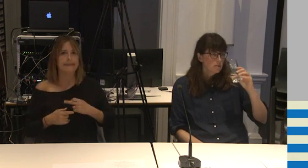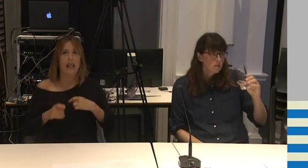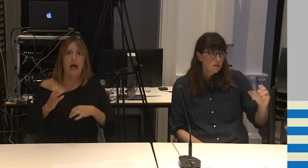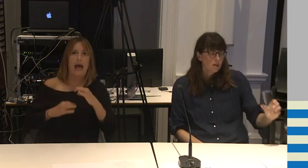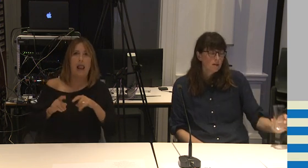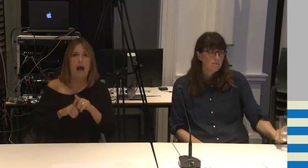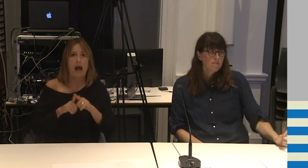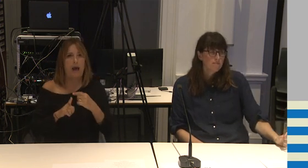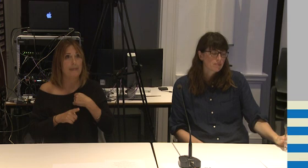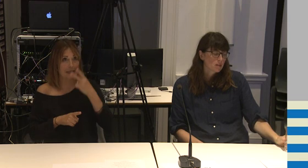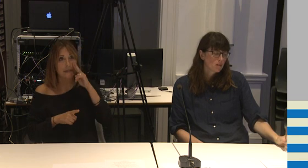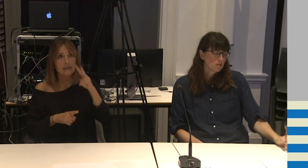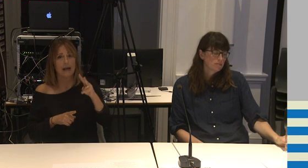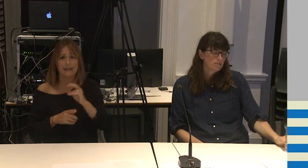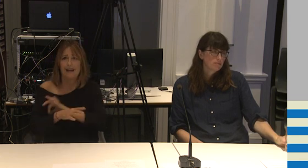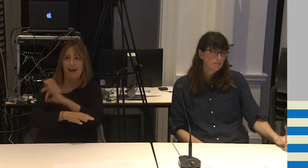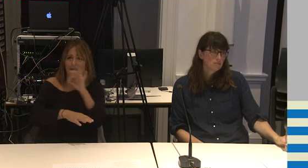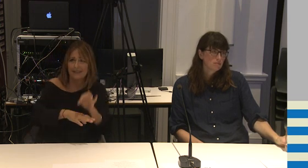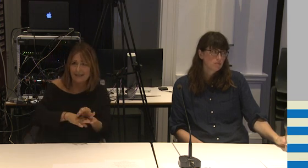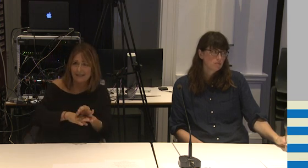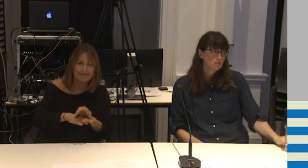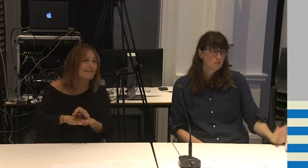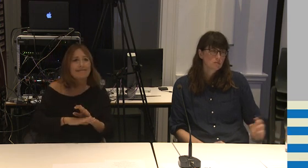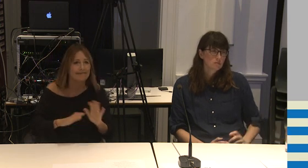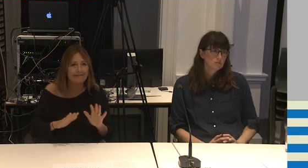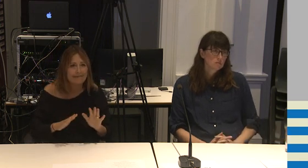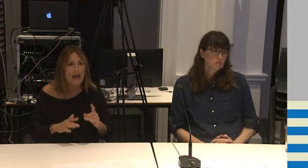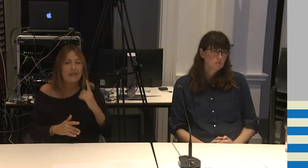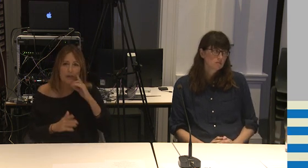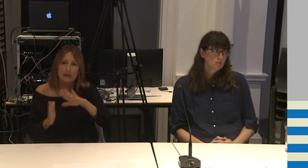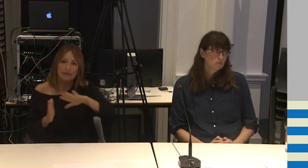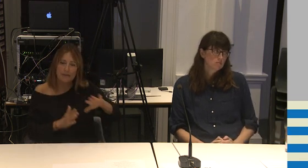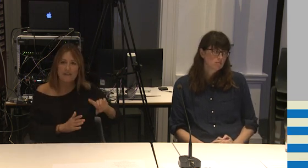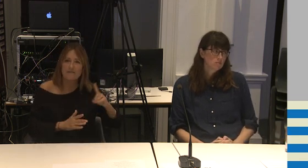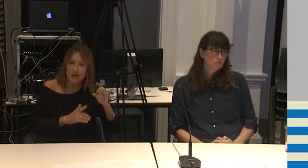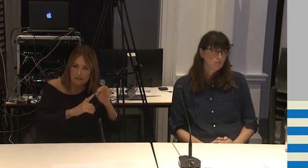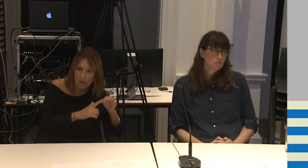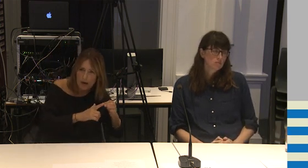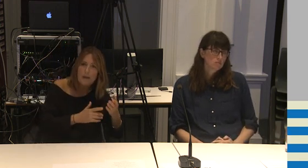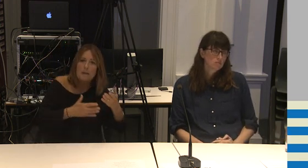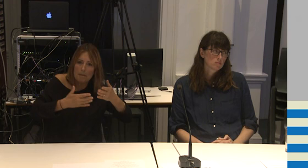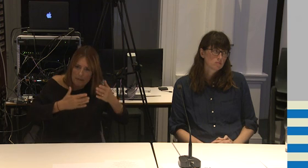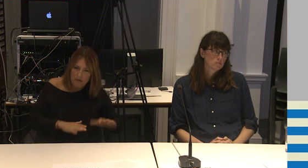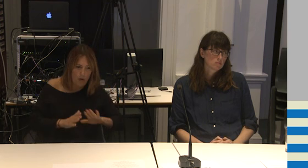And I think we need to get the first point that I've made done before we can get to the second point, because me as